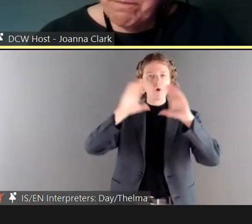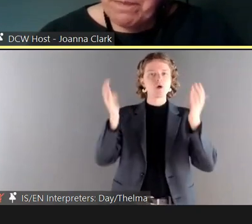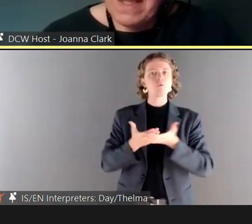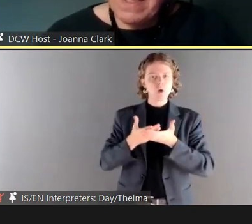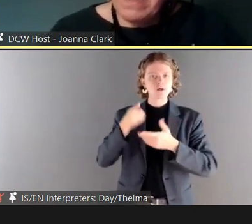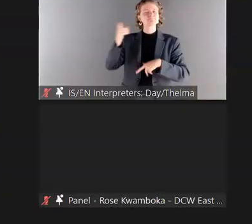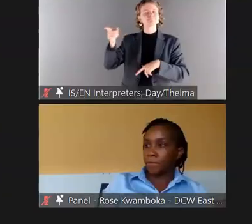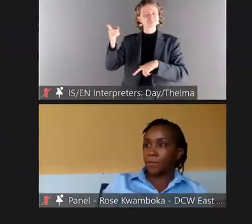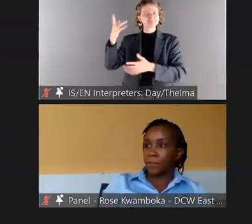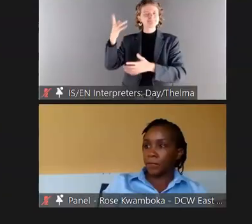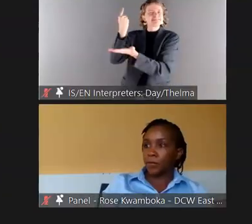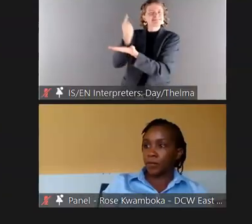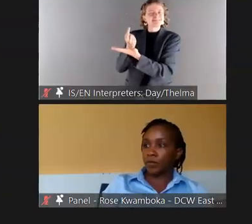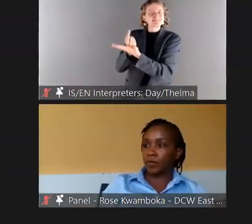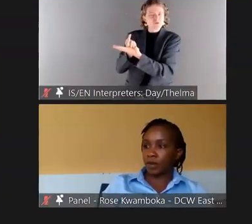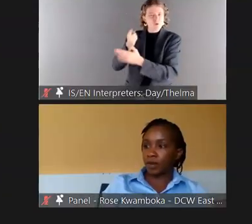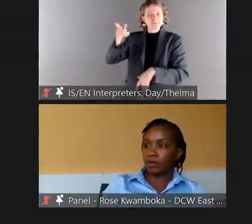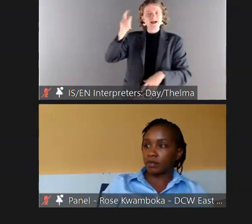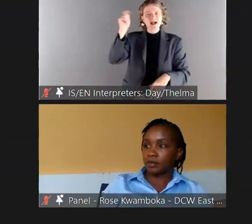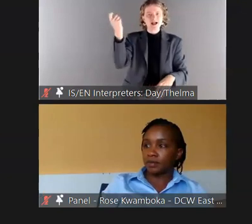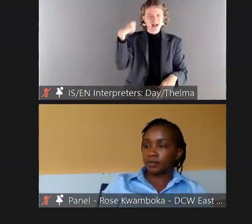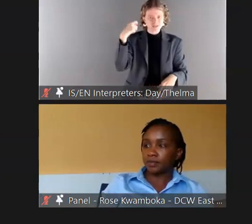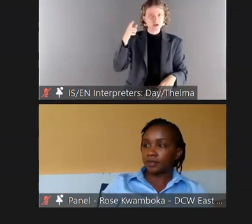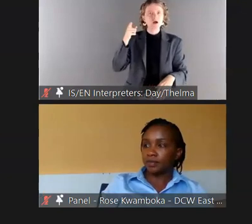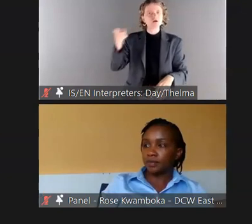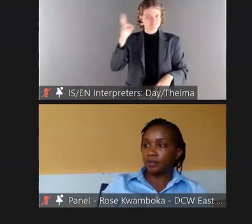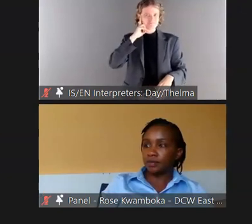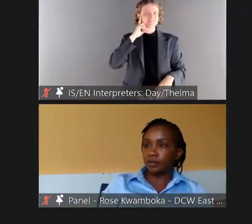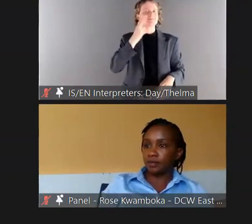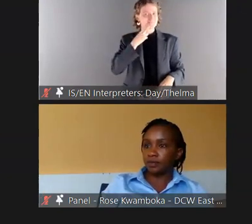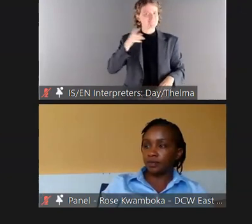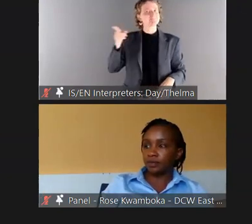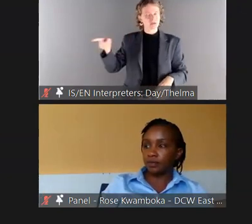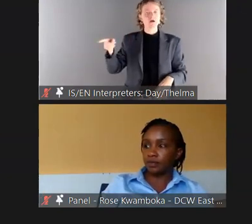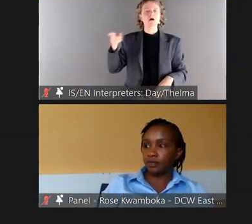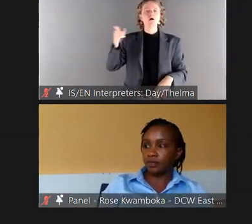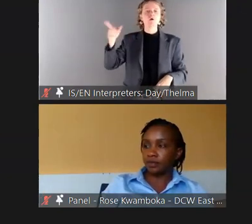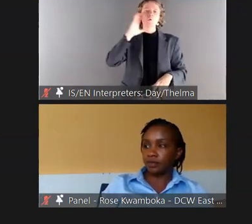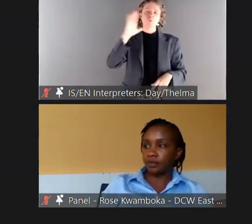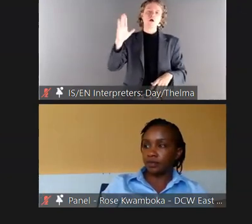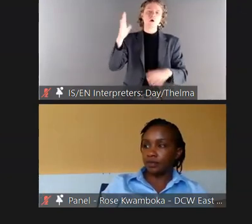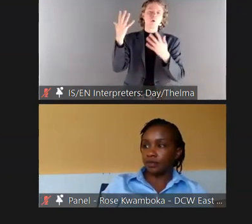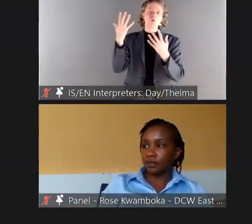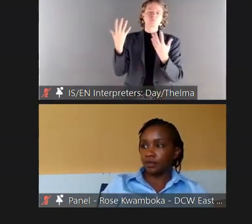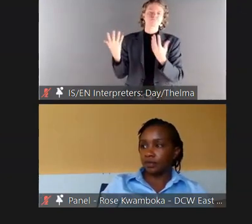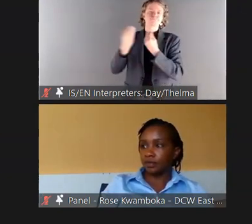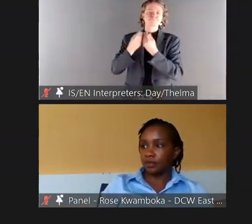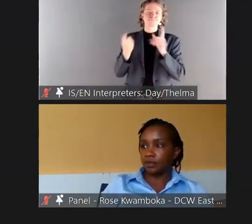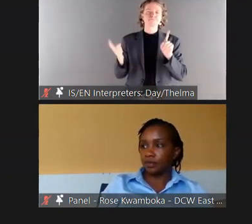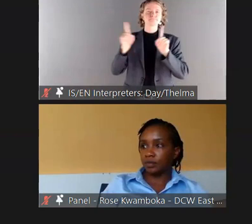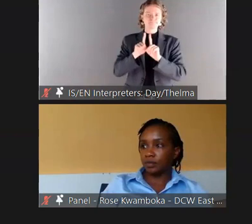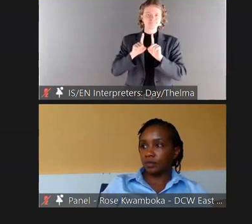Nairobi. Rose is herself deaf, so she's going to be working with her Kenyan Sign Language